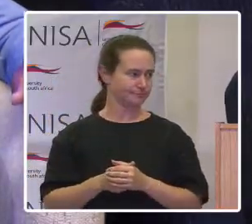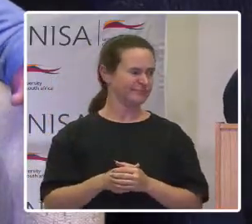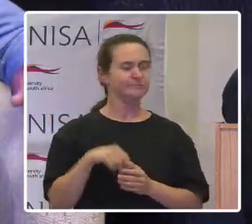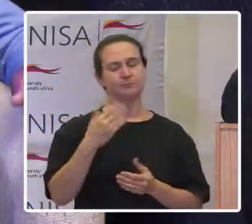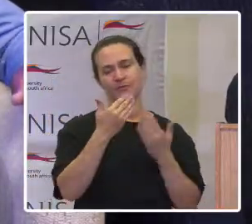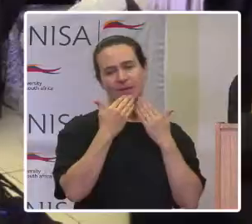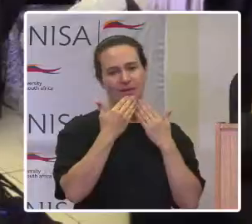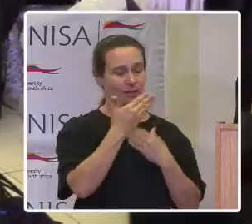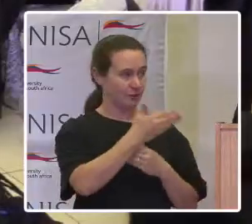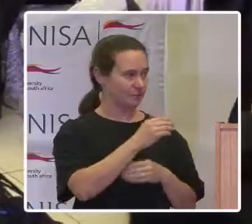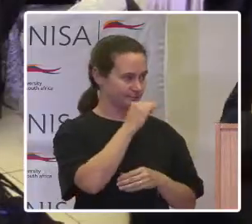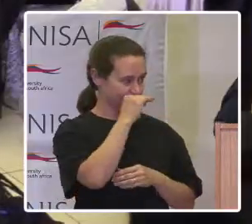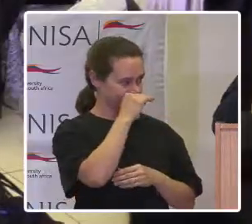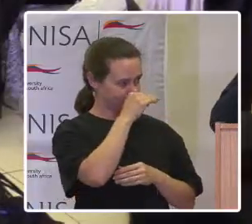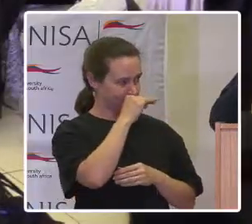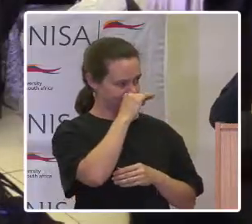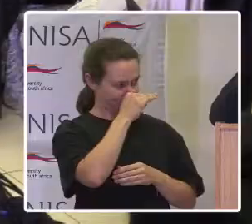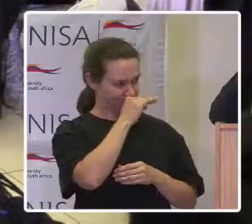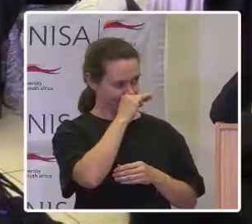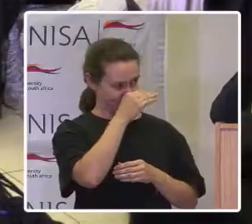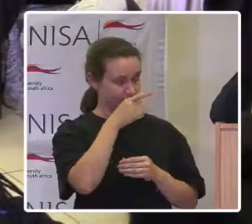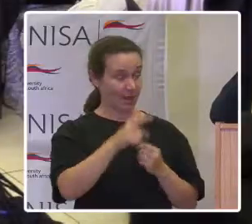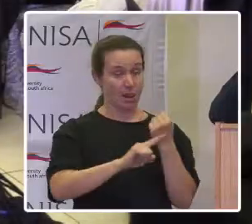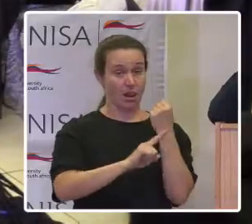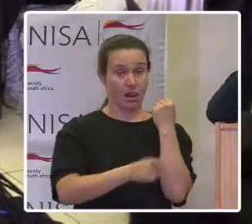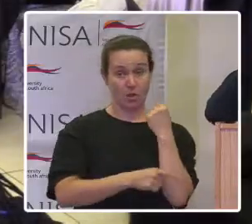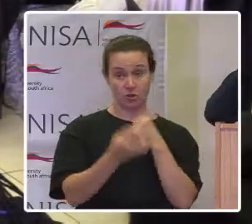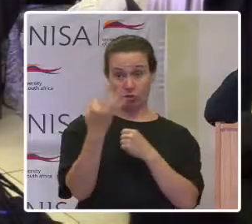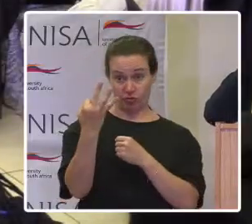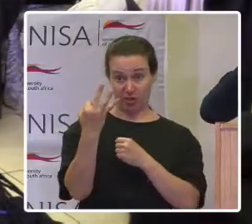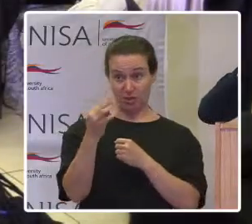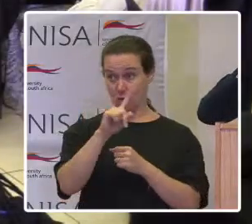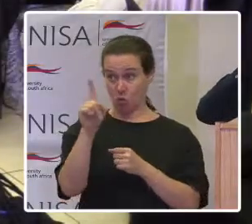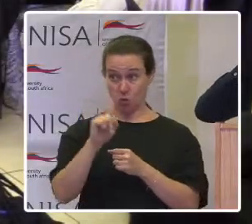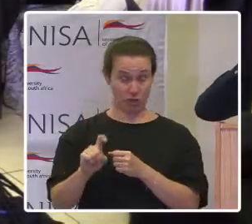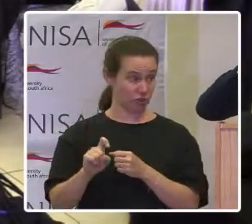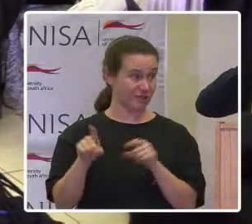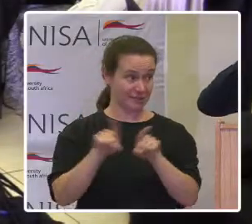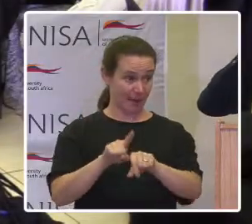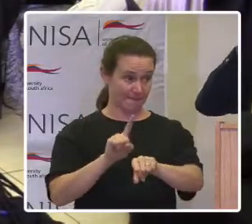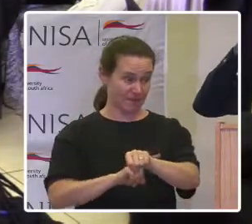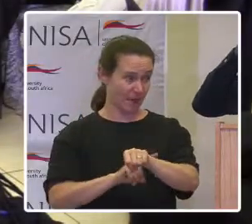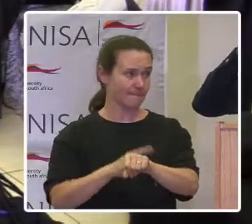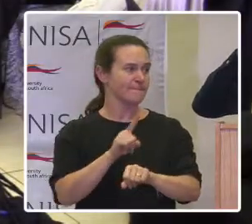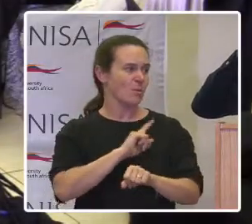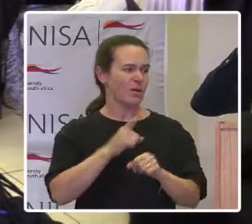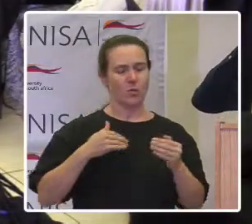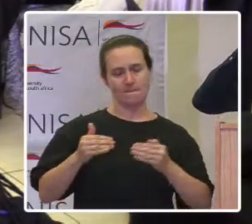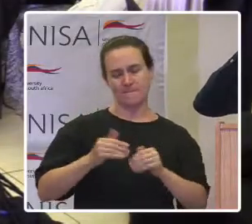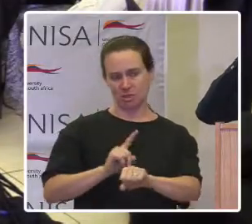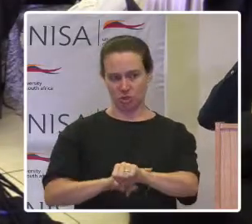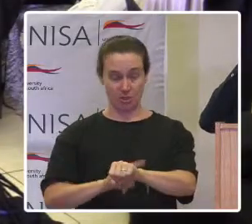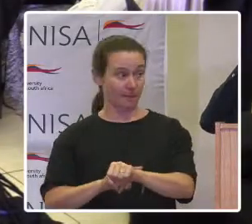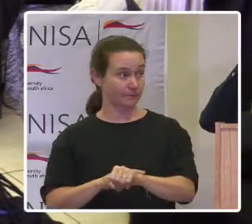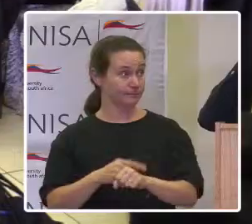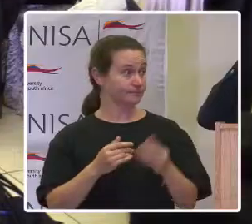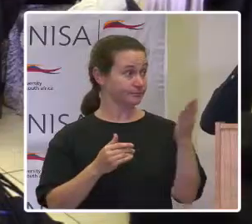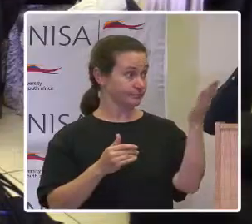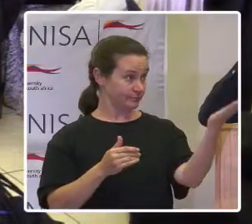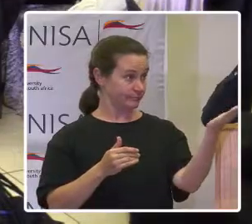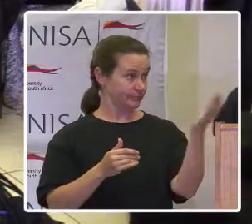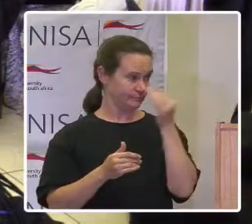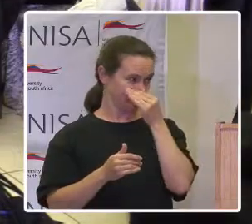thank you for that. So we're going to take the last 3 hands at once so that we can manage time. I'll start with you, my good